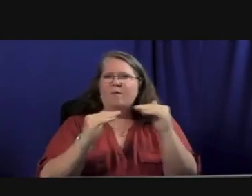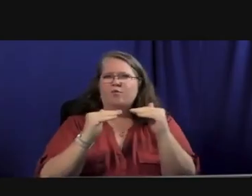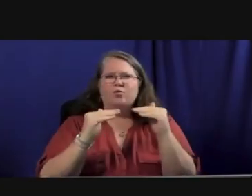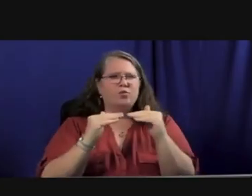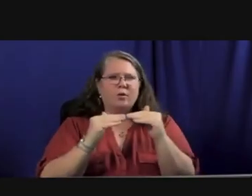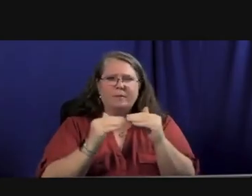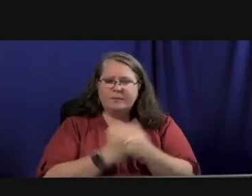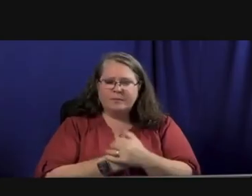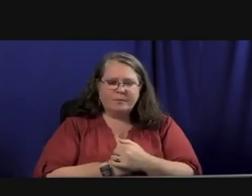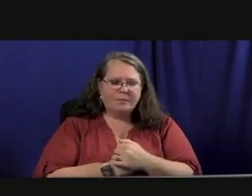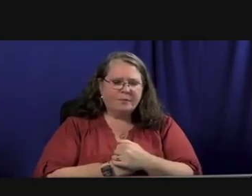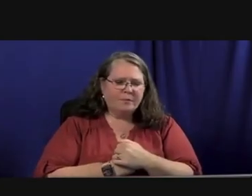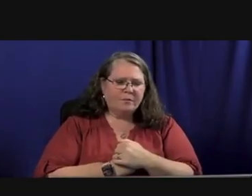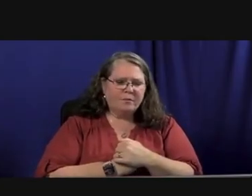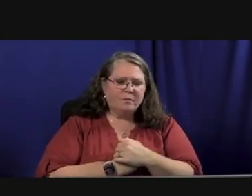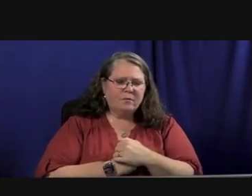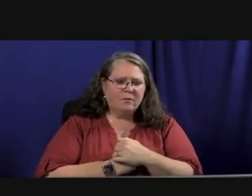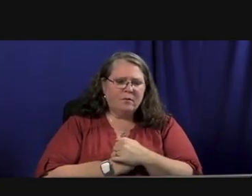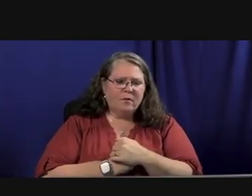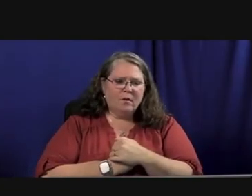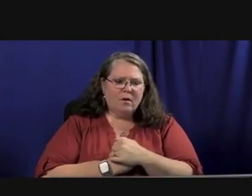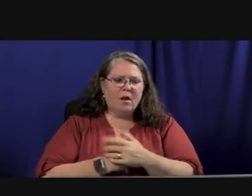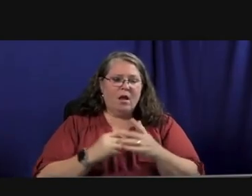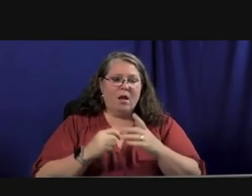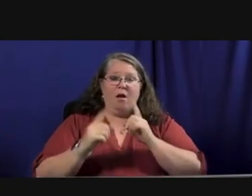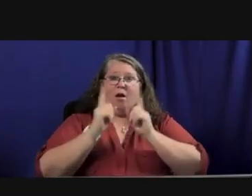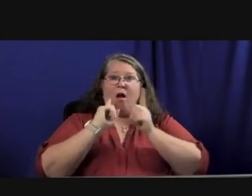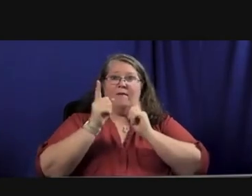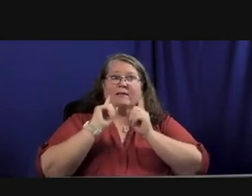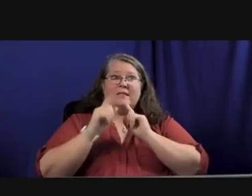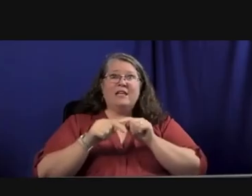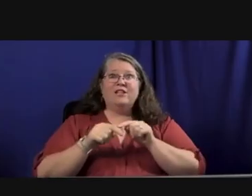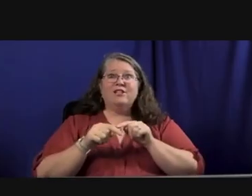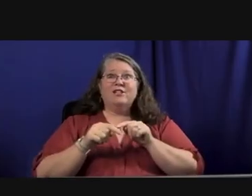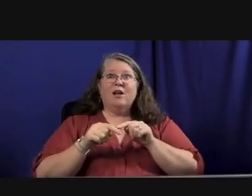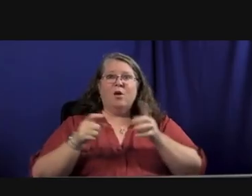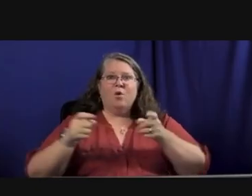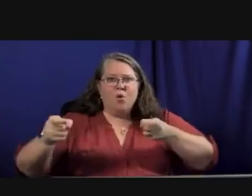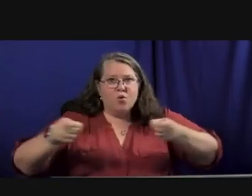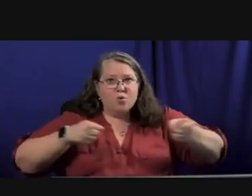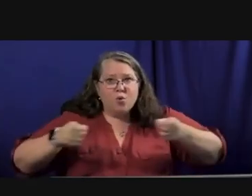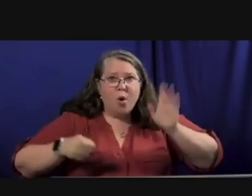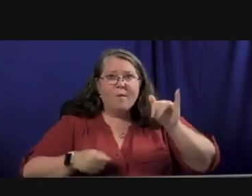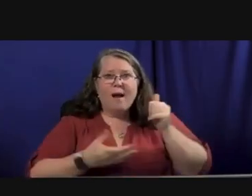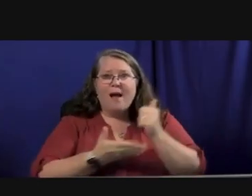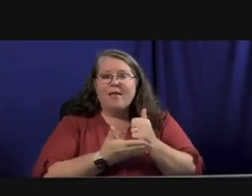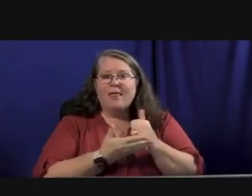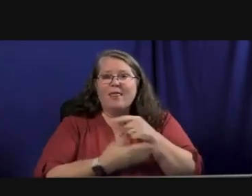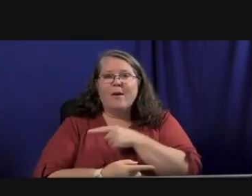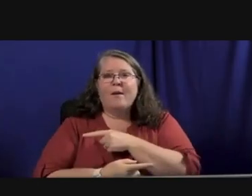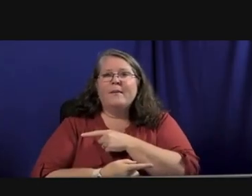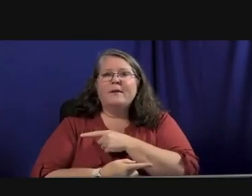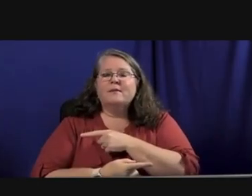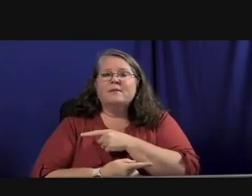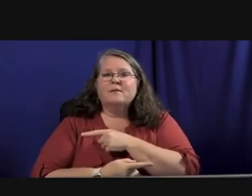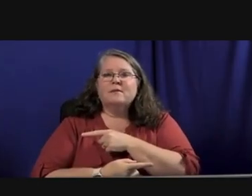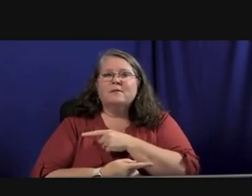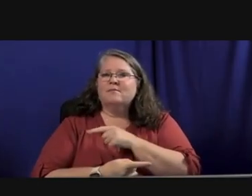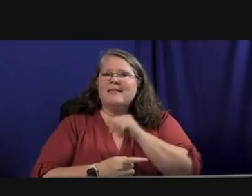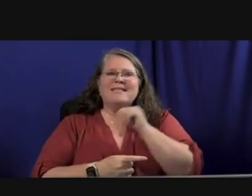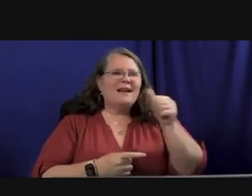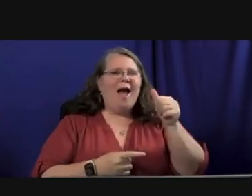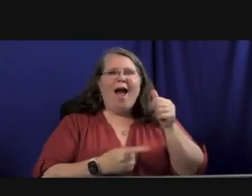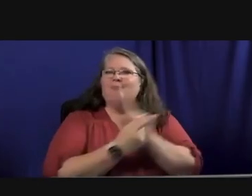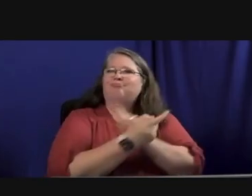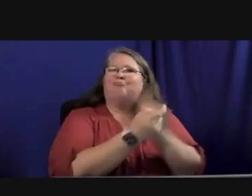situations on information exchanges, and the therapist usually does not expand on it.